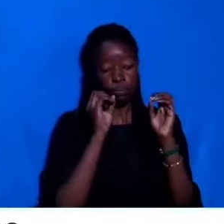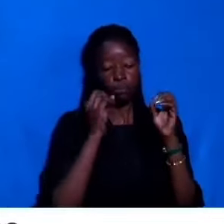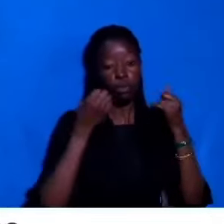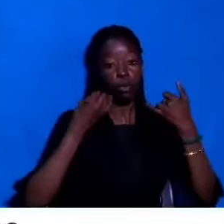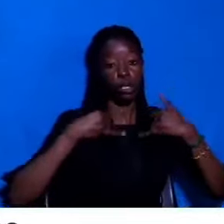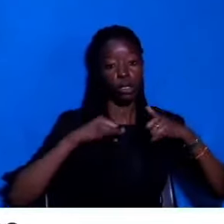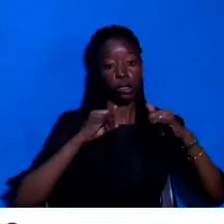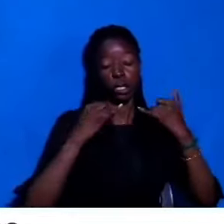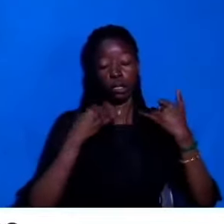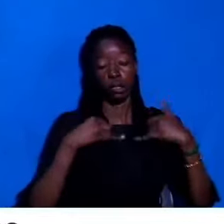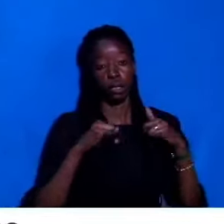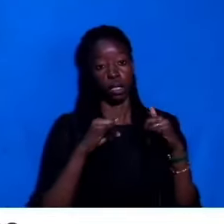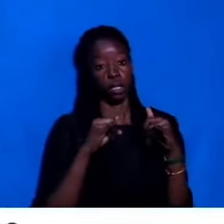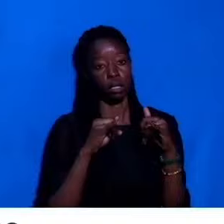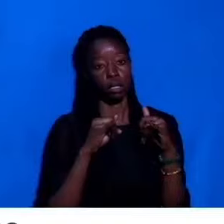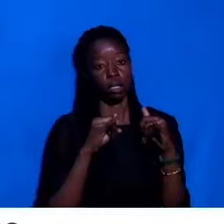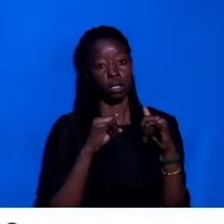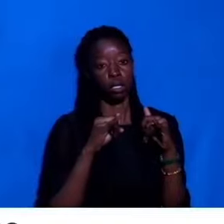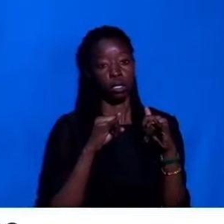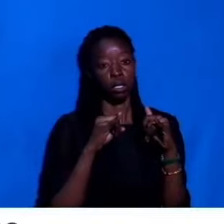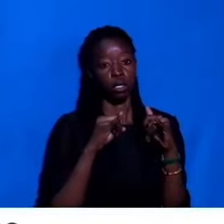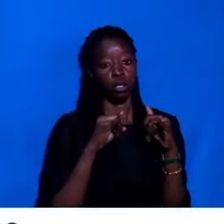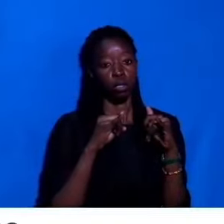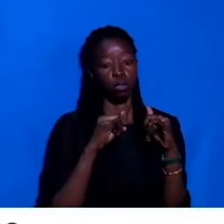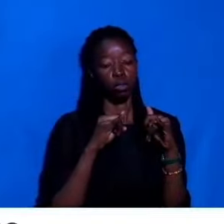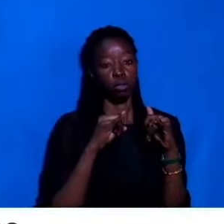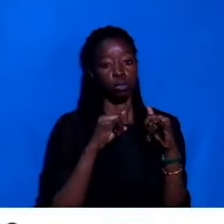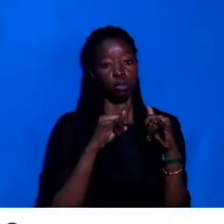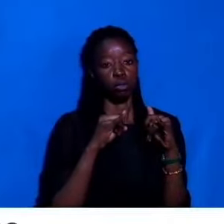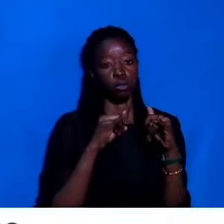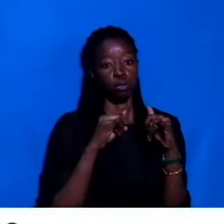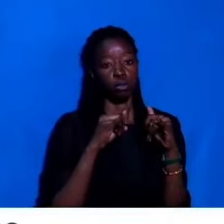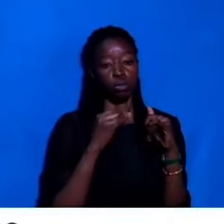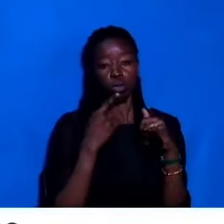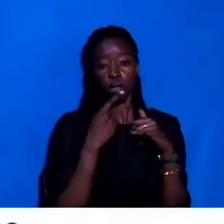to refrain people from